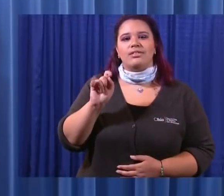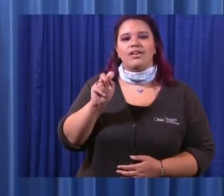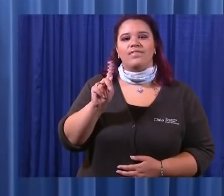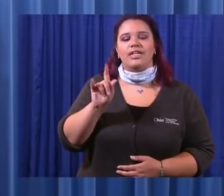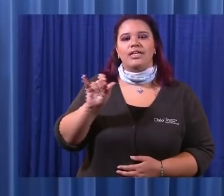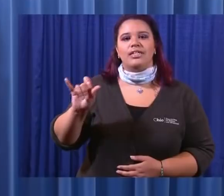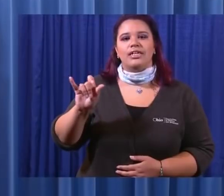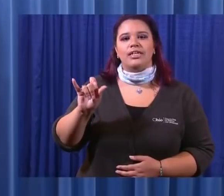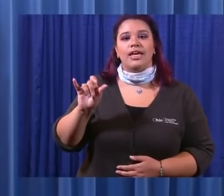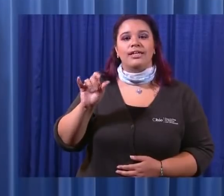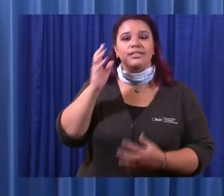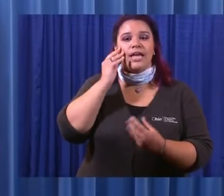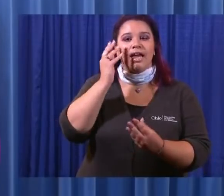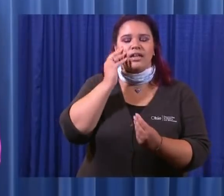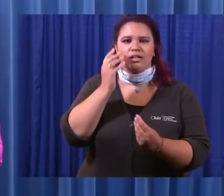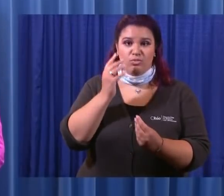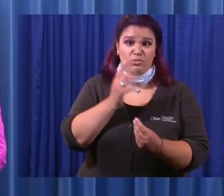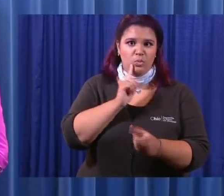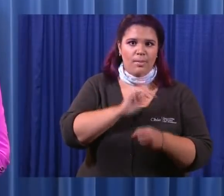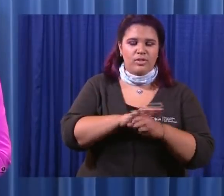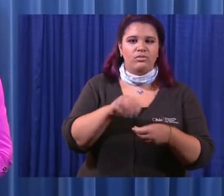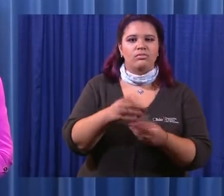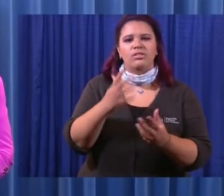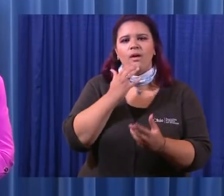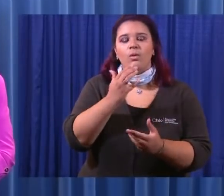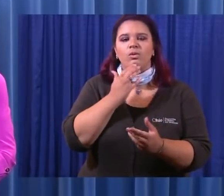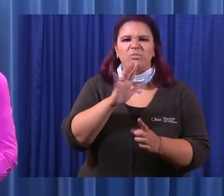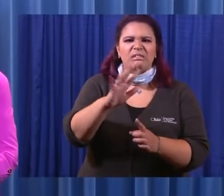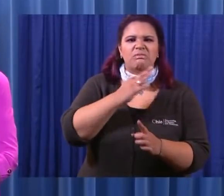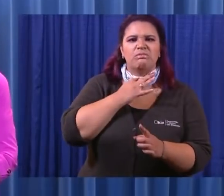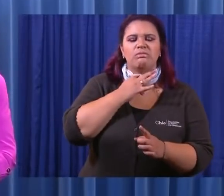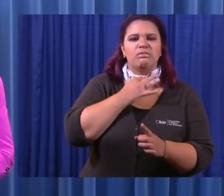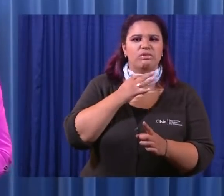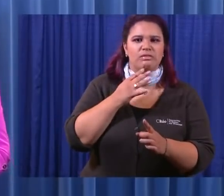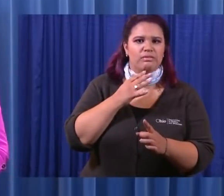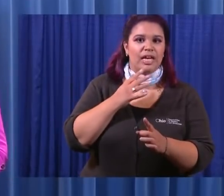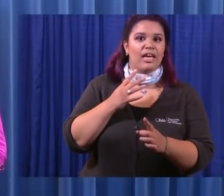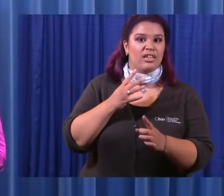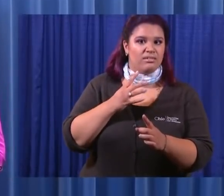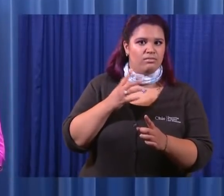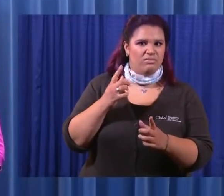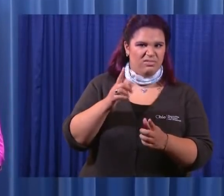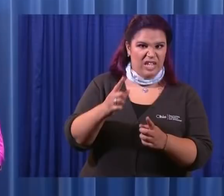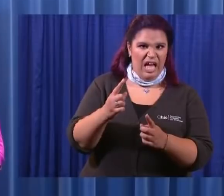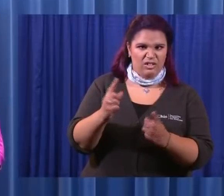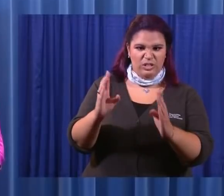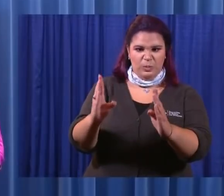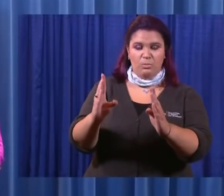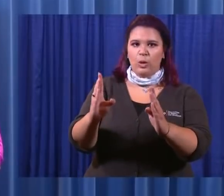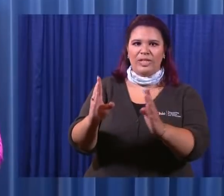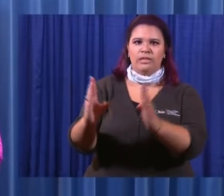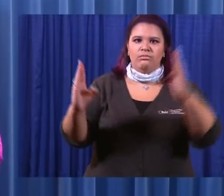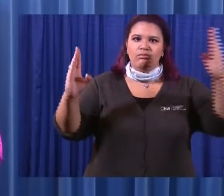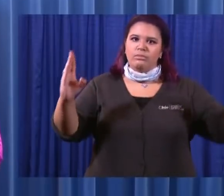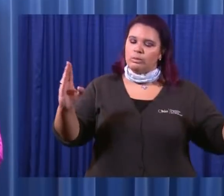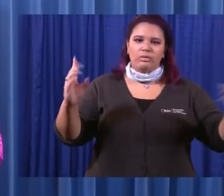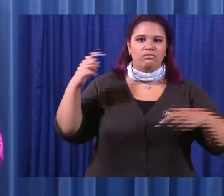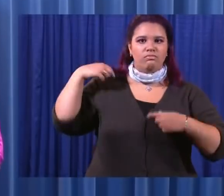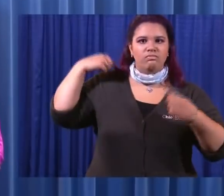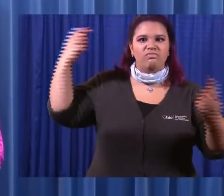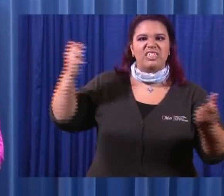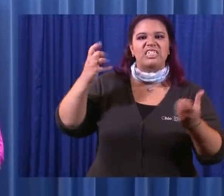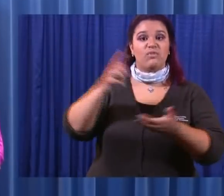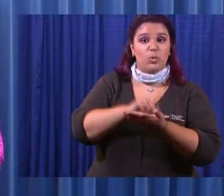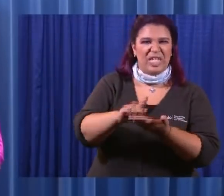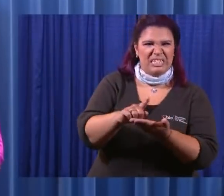day instead of a running total? And if we could have, like for the last several weeks, what that historically was.